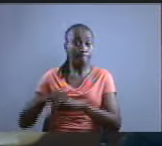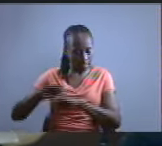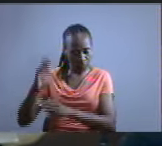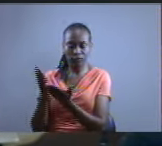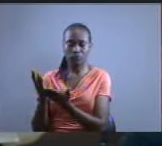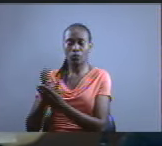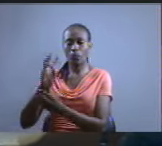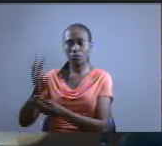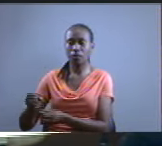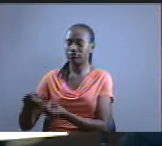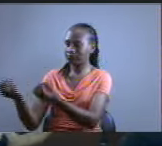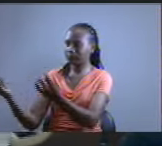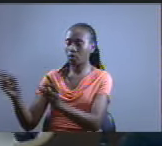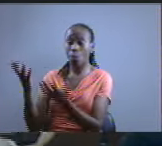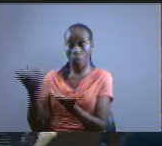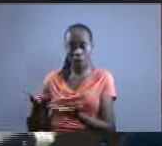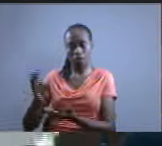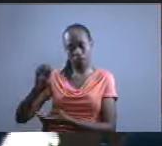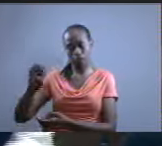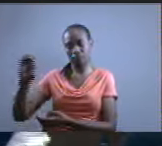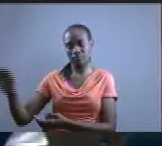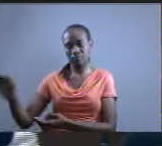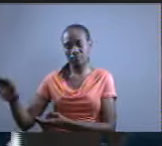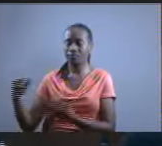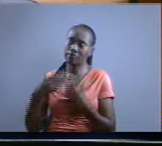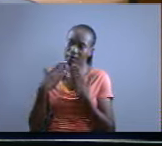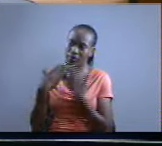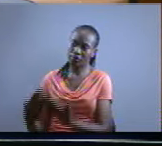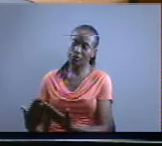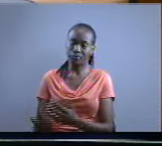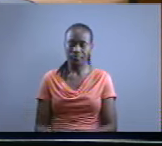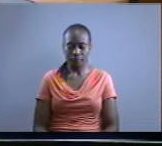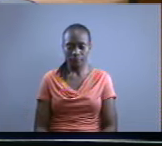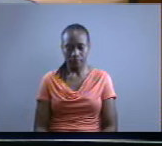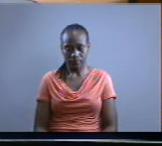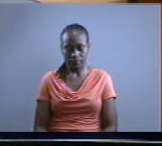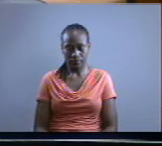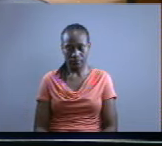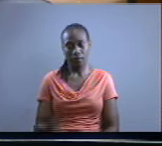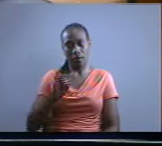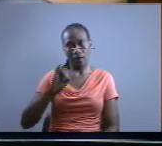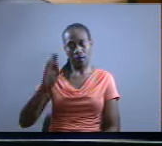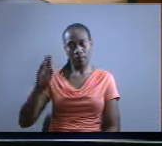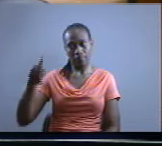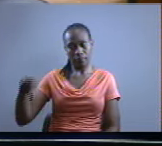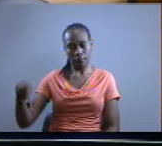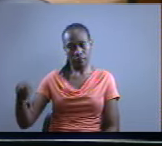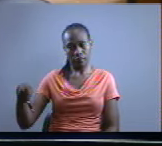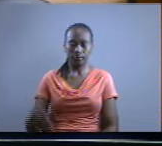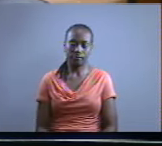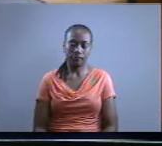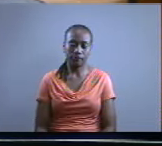over in the Eastern Cape. I thank you. The IFP.